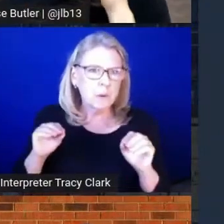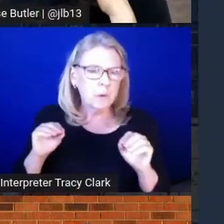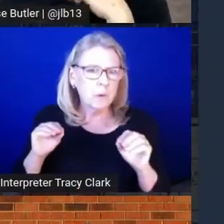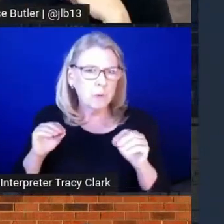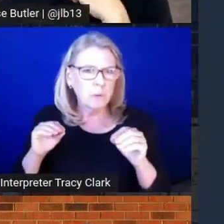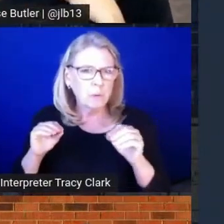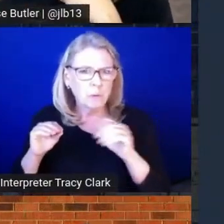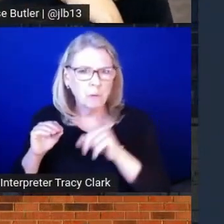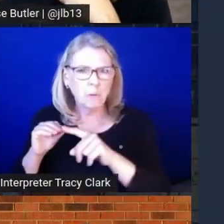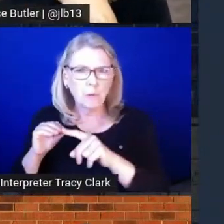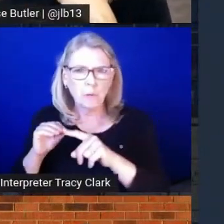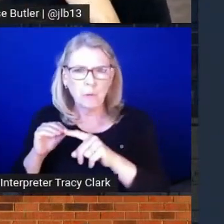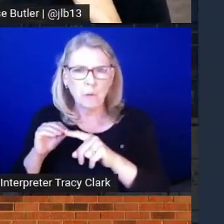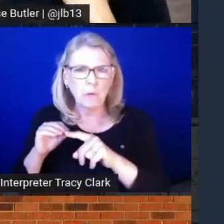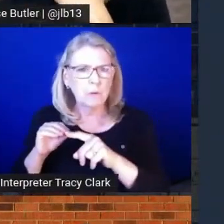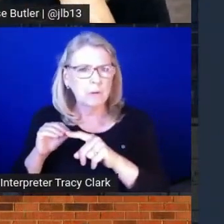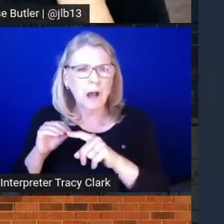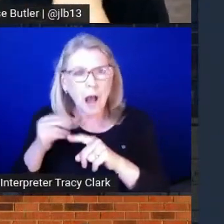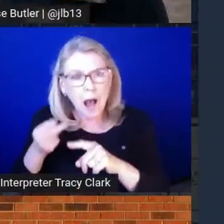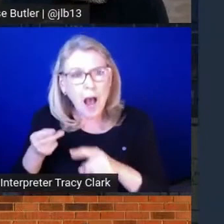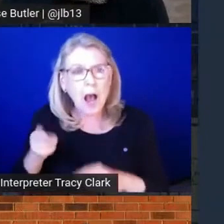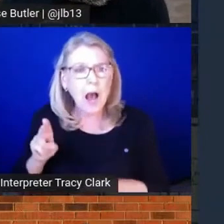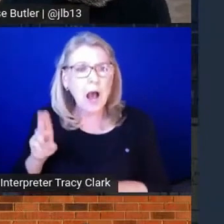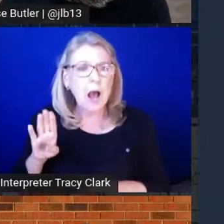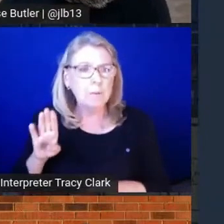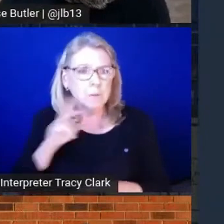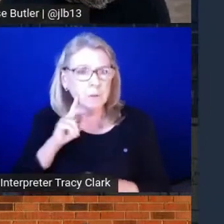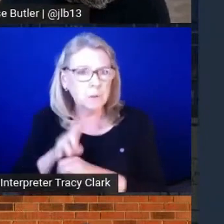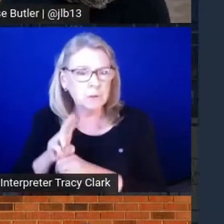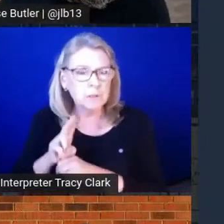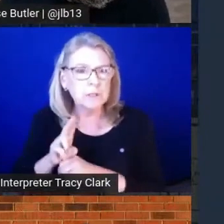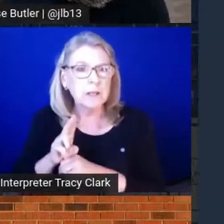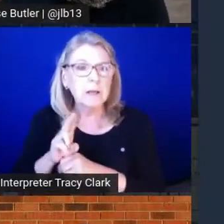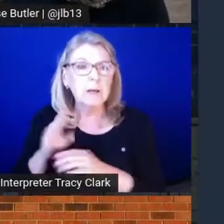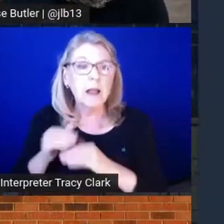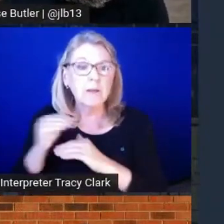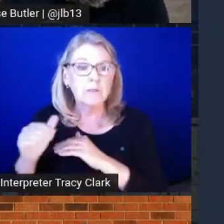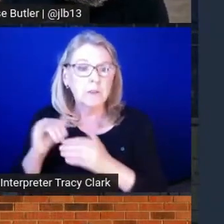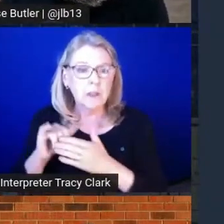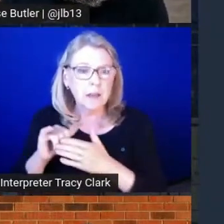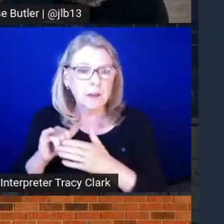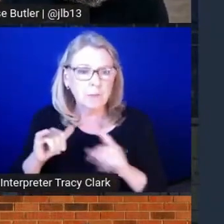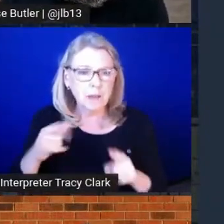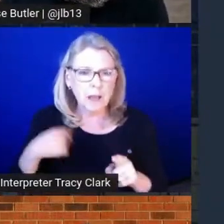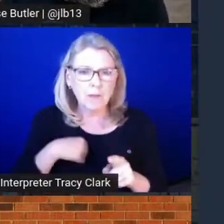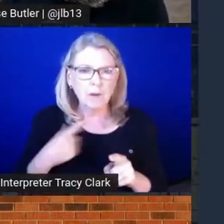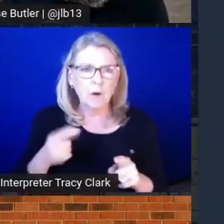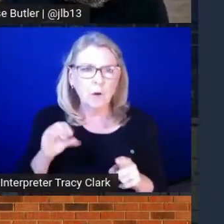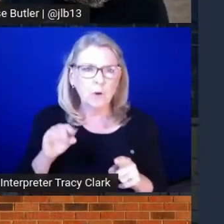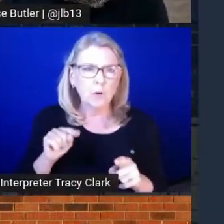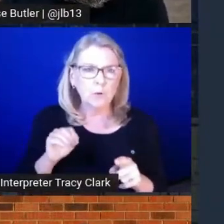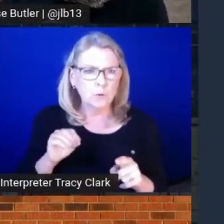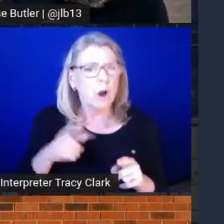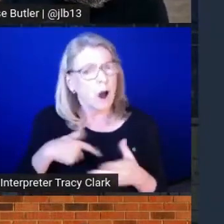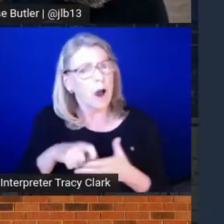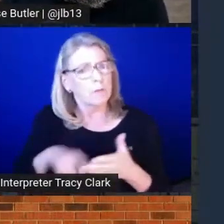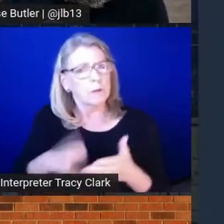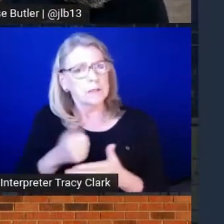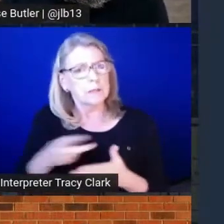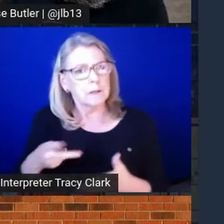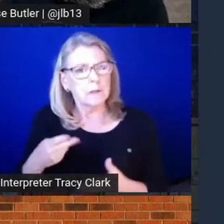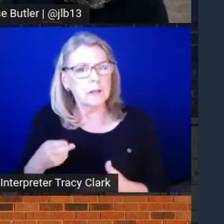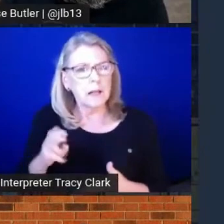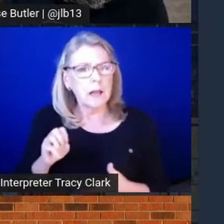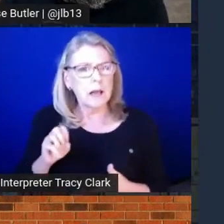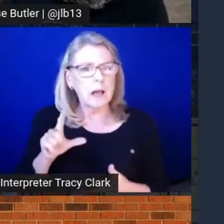like beyond that is essentially what Helm is doing, right? We have Go templating in Helm. I've written plenty of Helm charts in my time, which is